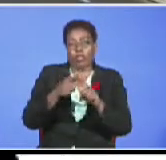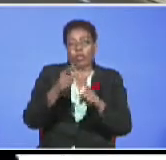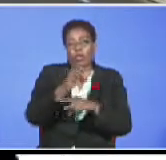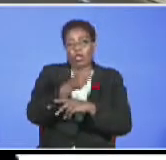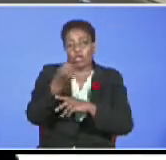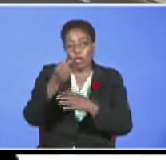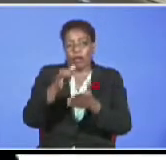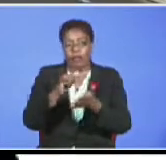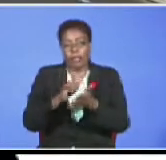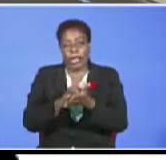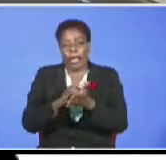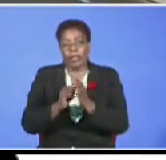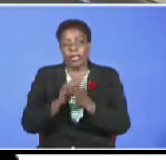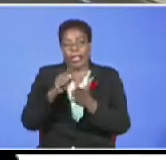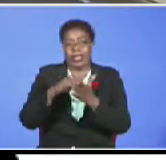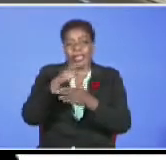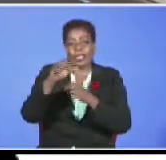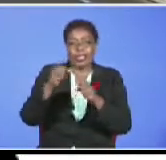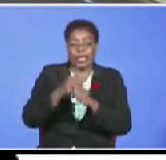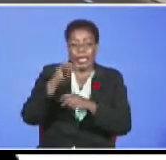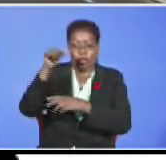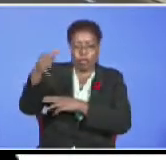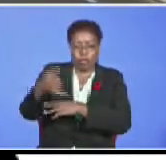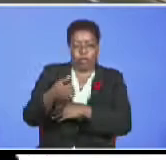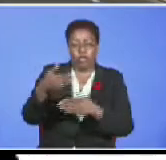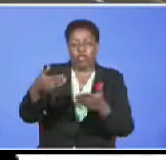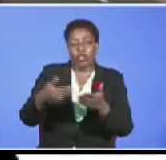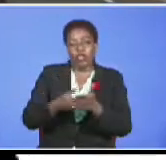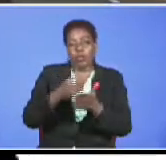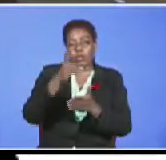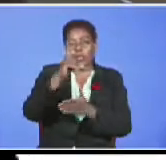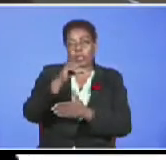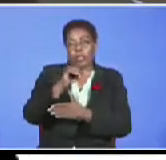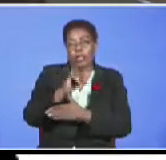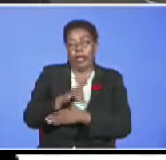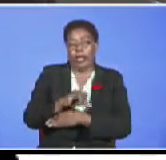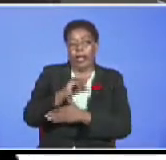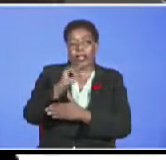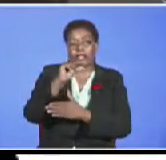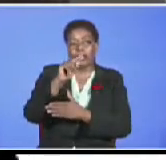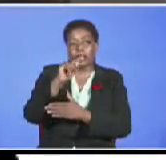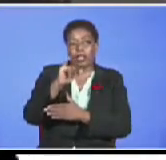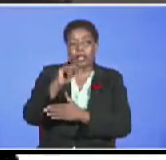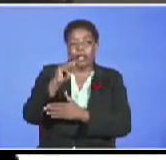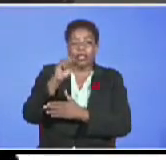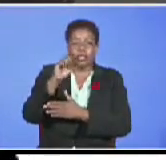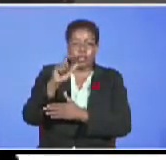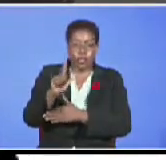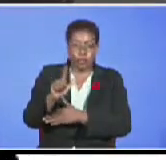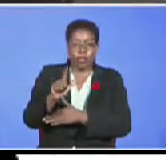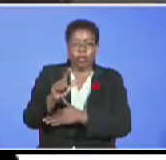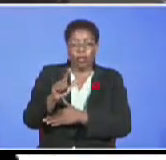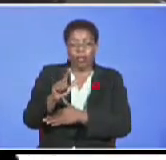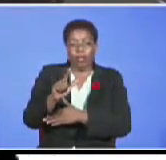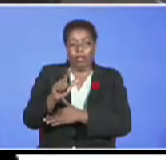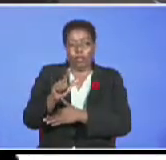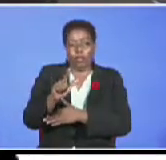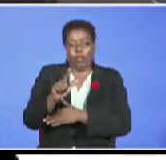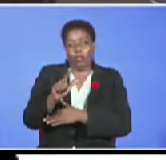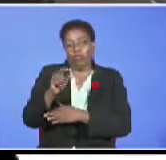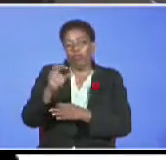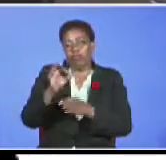other deficiencies. This year we will be introducing a new digital scoring platform that will make the judging of the parade